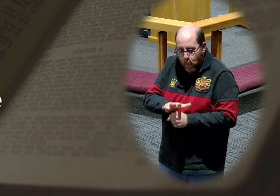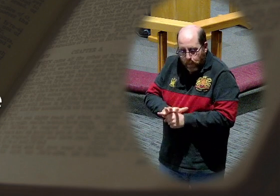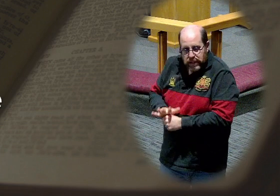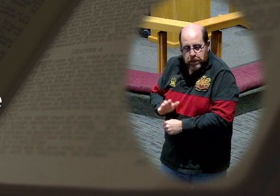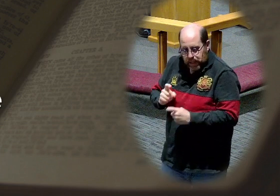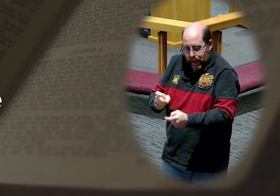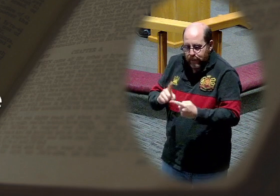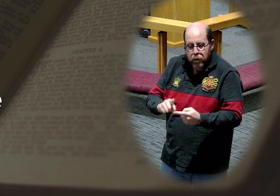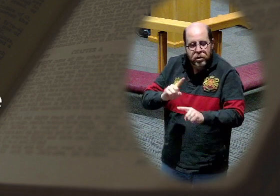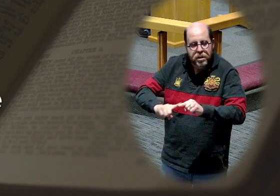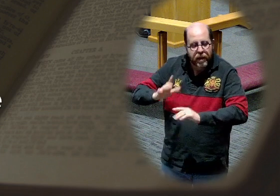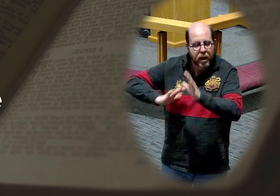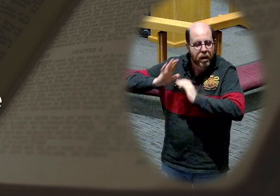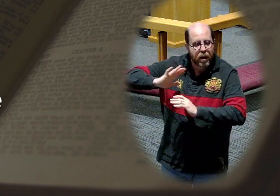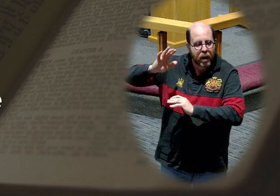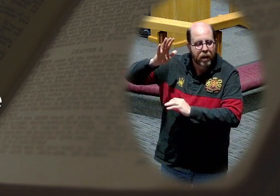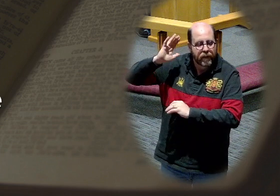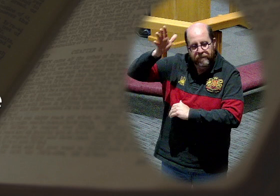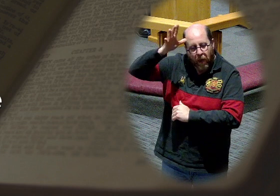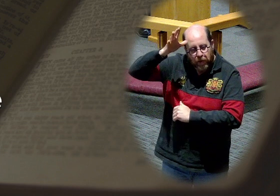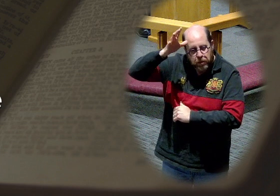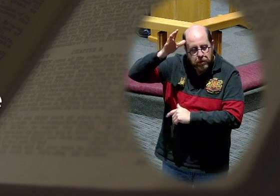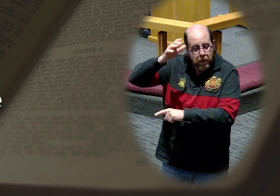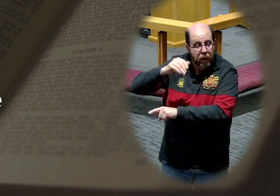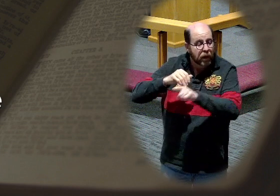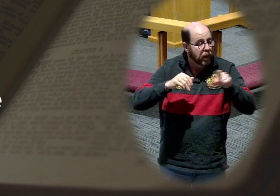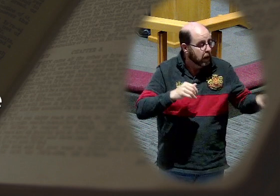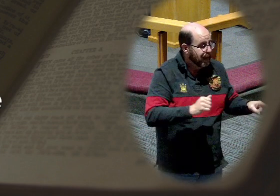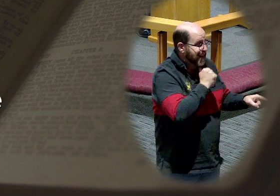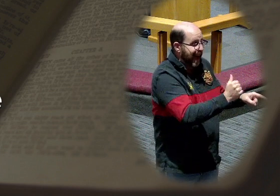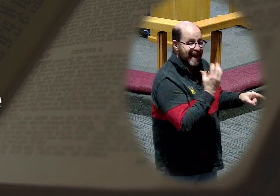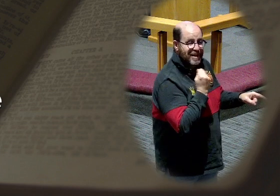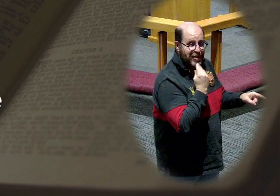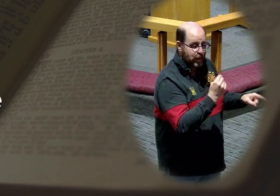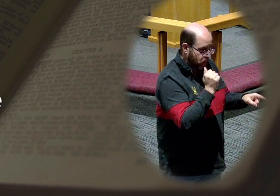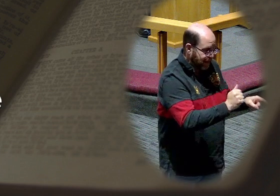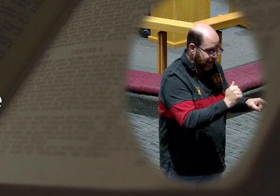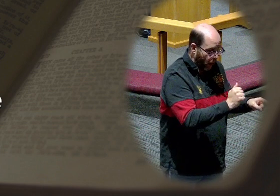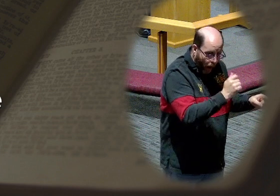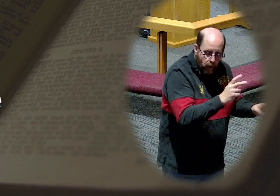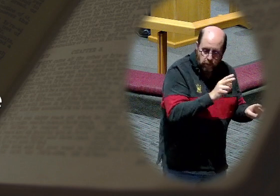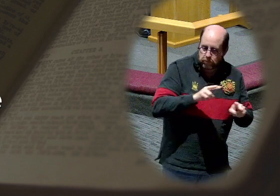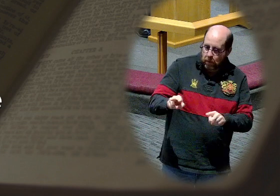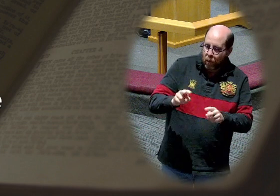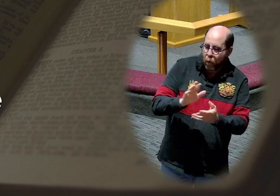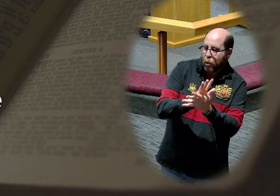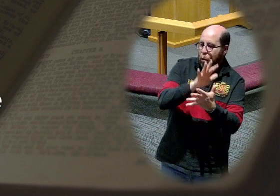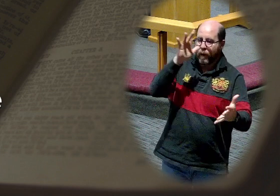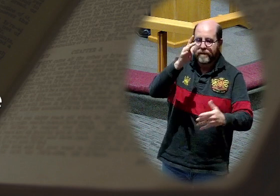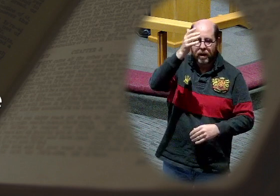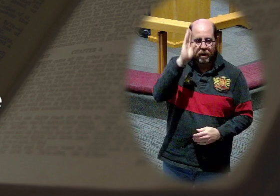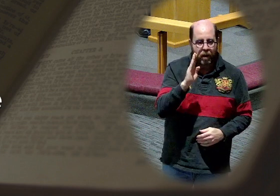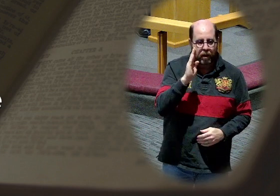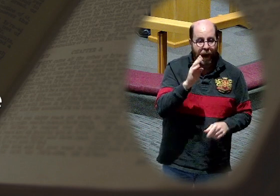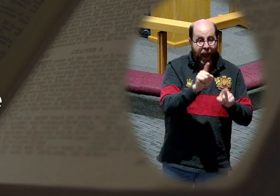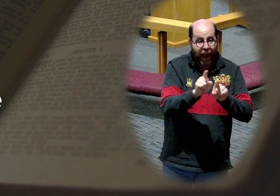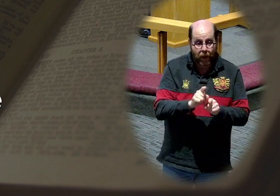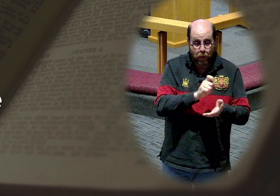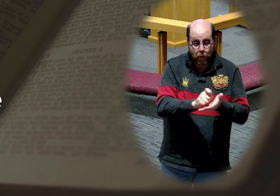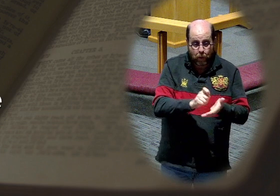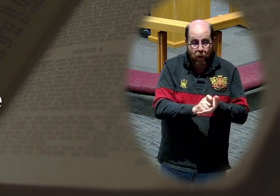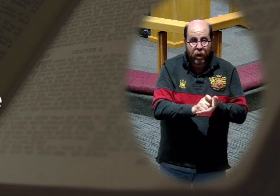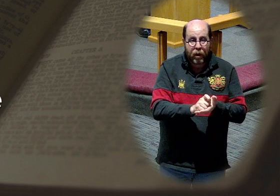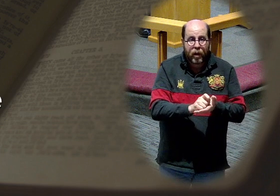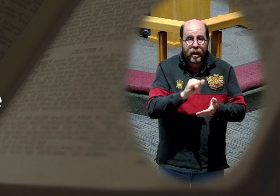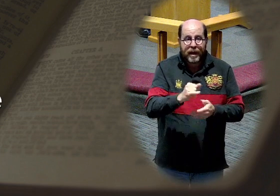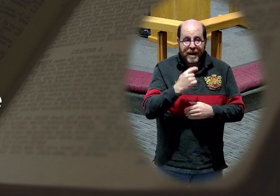patriarchs, and in order that the Gentiles might glorify God for his mercy. As it is written, therefore